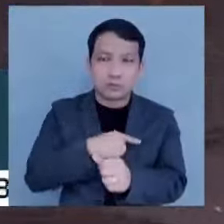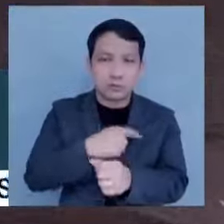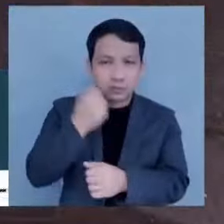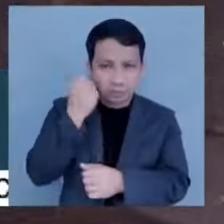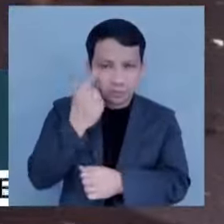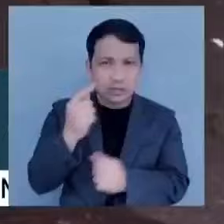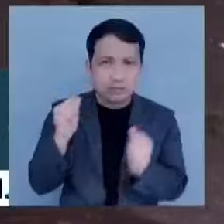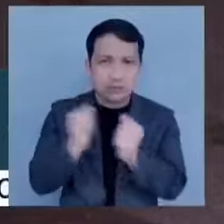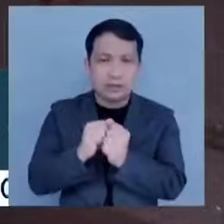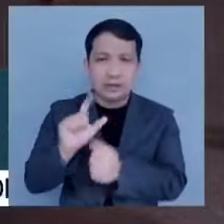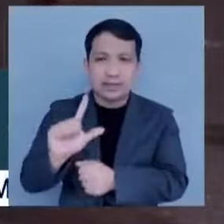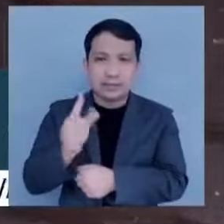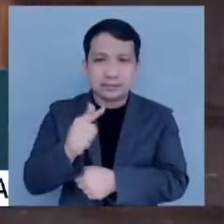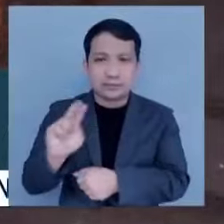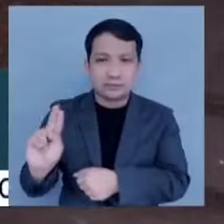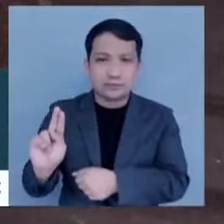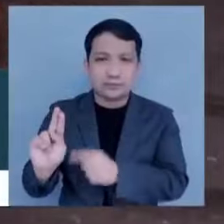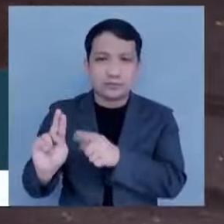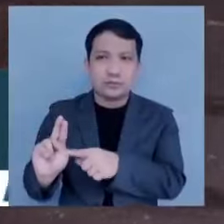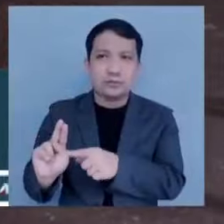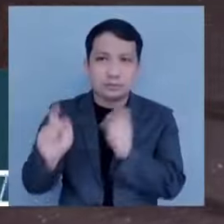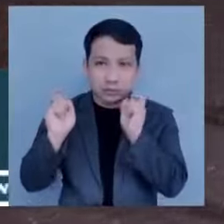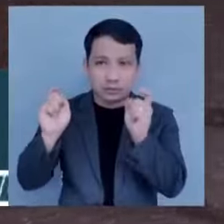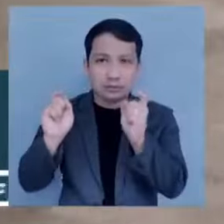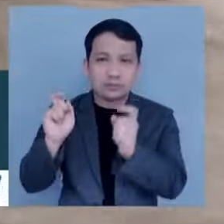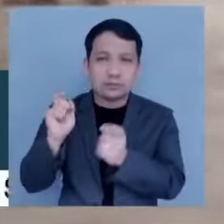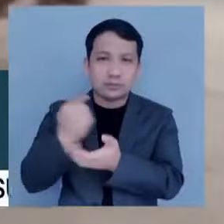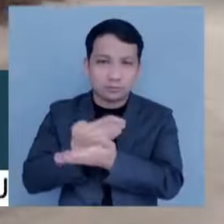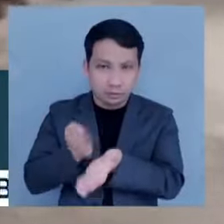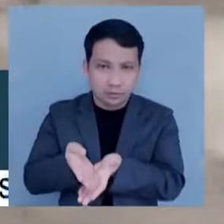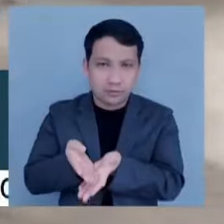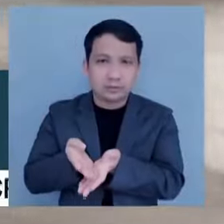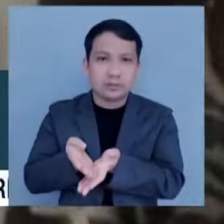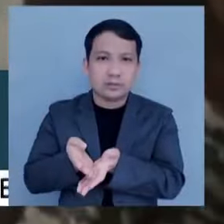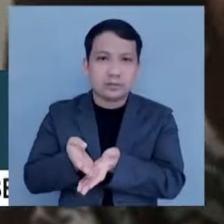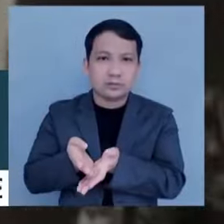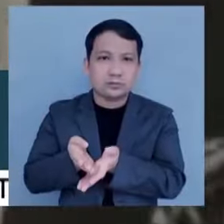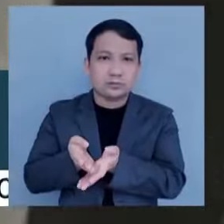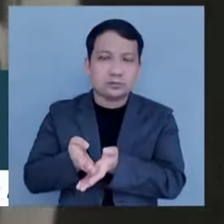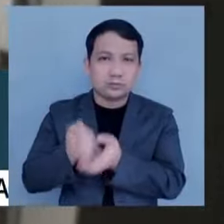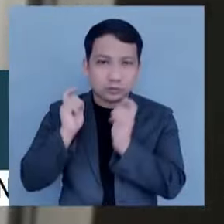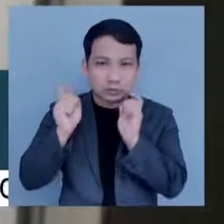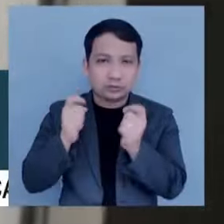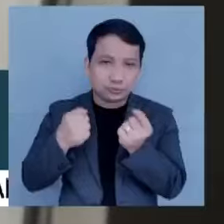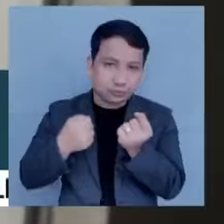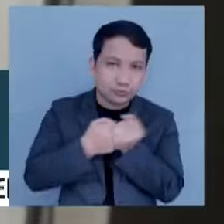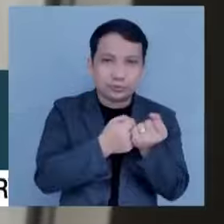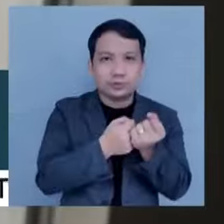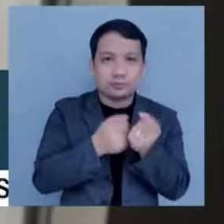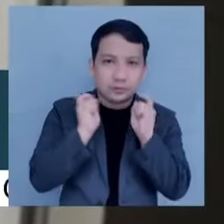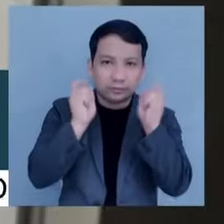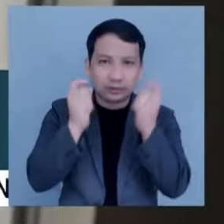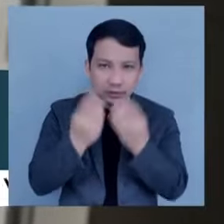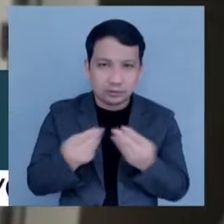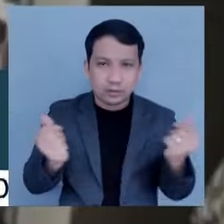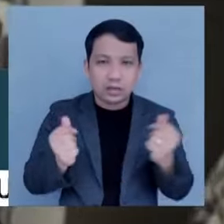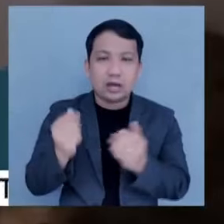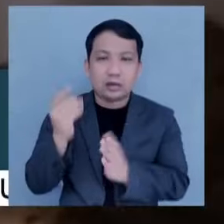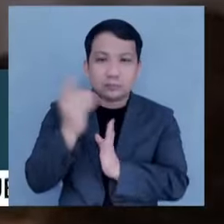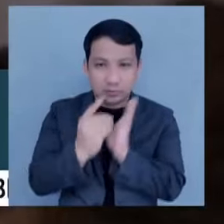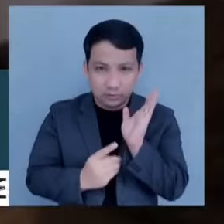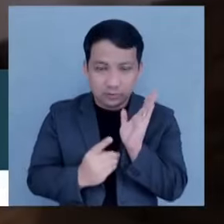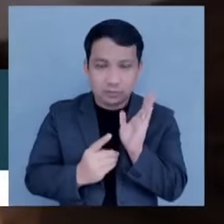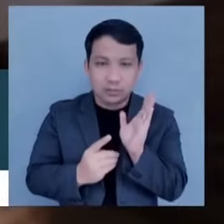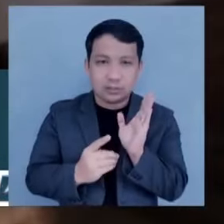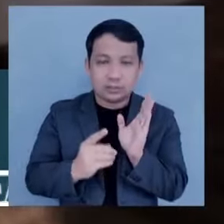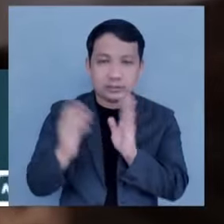local government units will have to use their quick response. We have to complement and augment each other, because as designed by the disaster law,